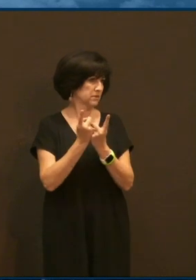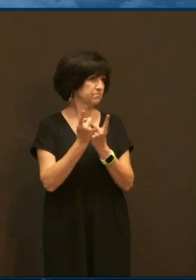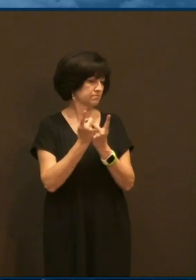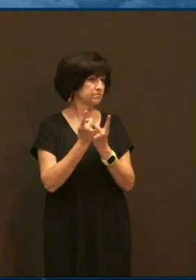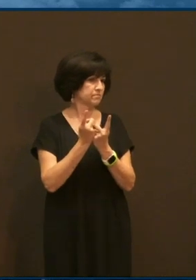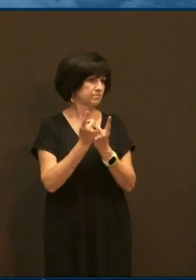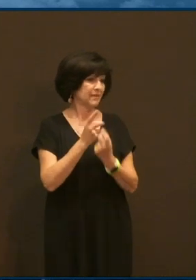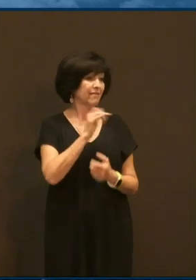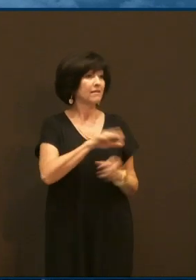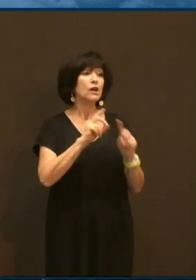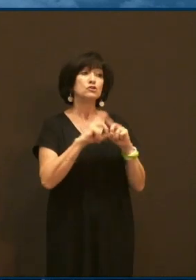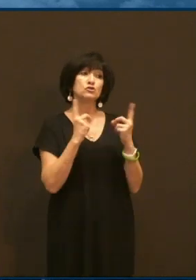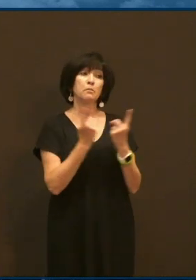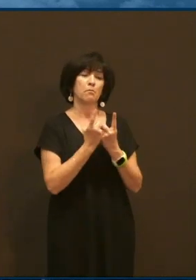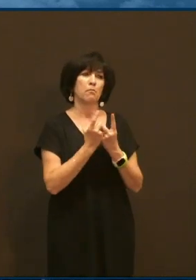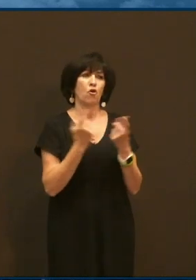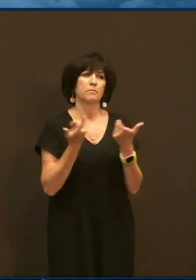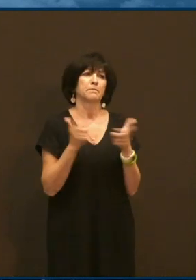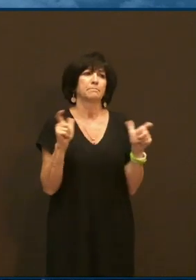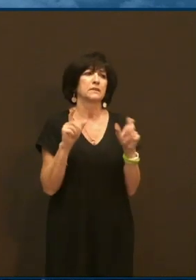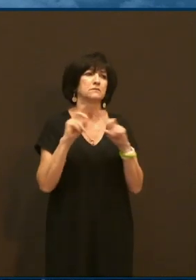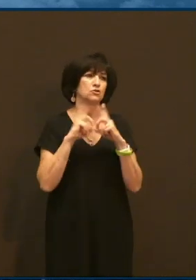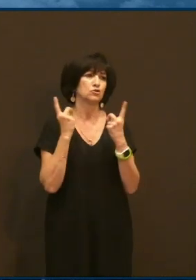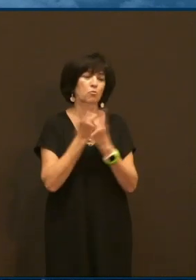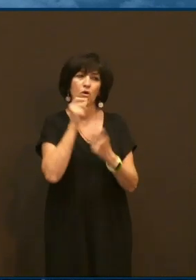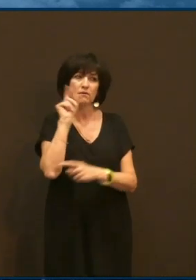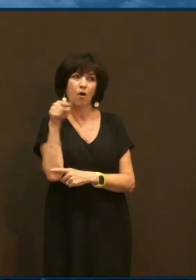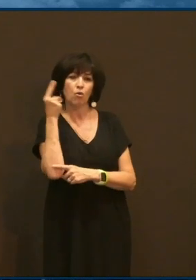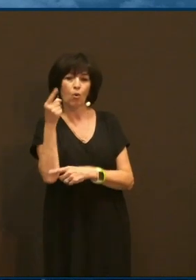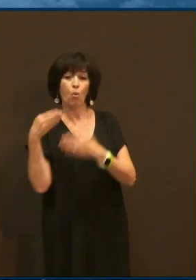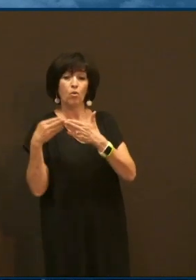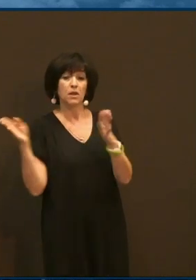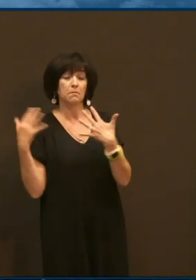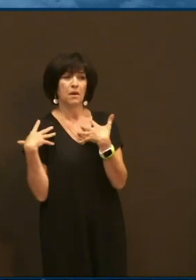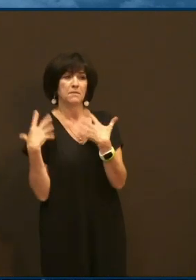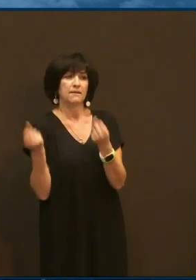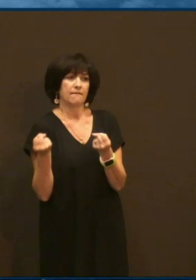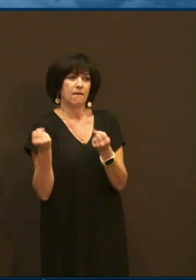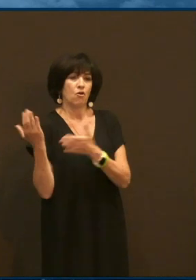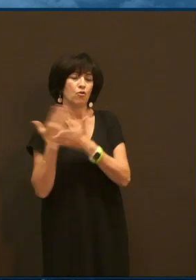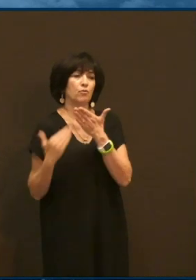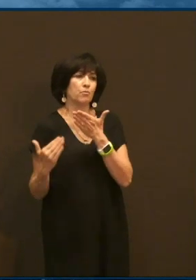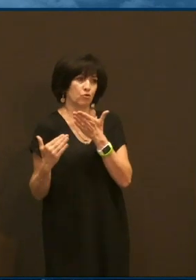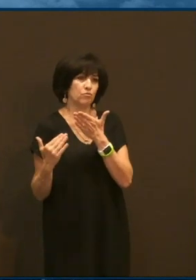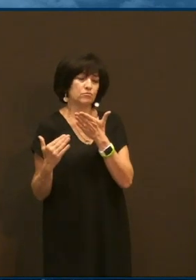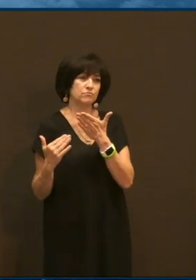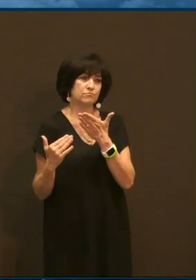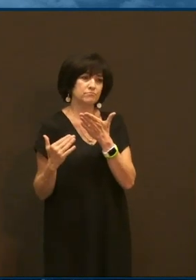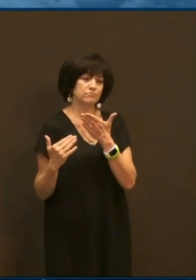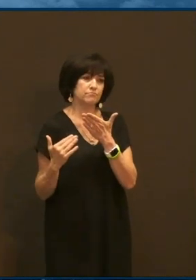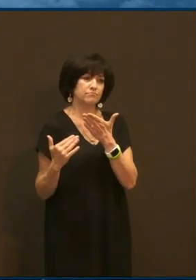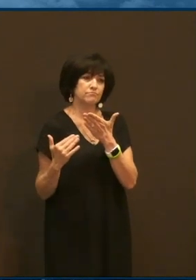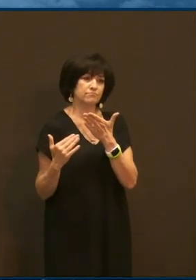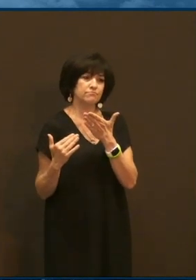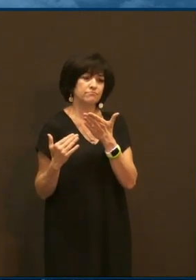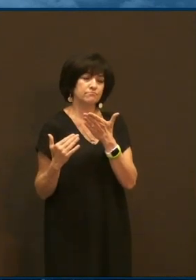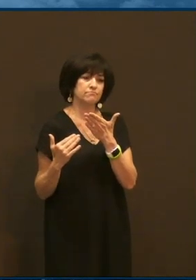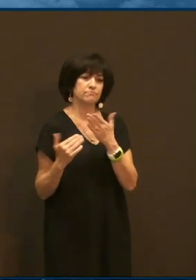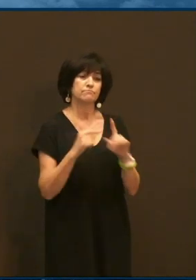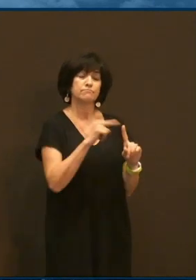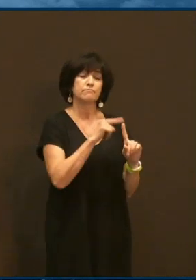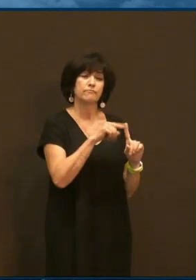much bigger department than just the public health side, right. With expertise that I know she will